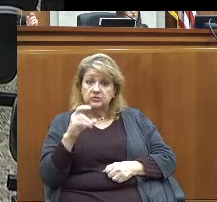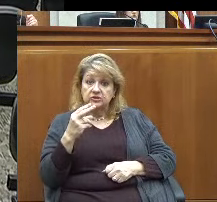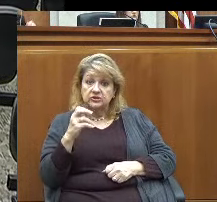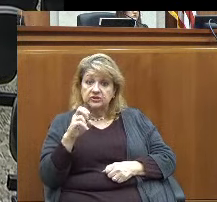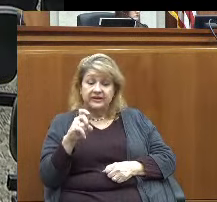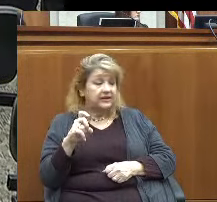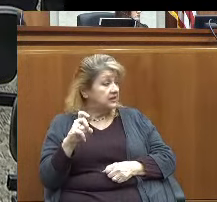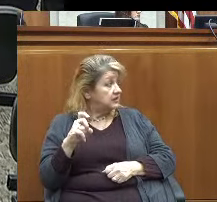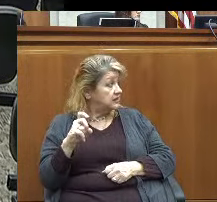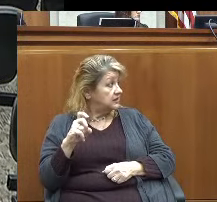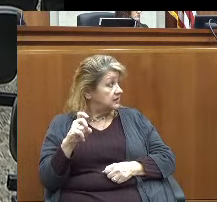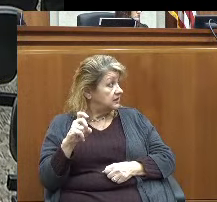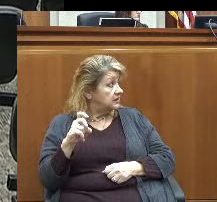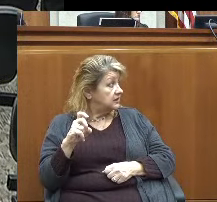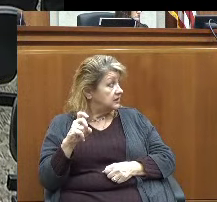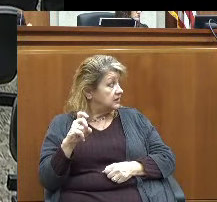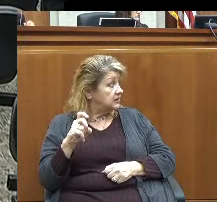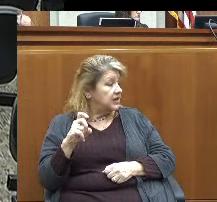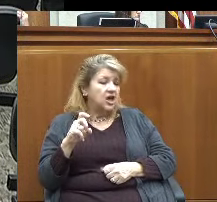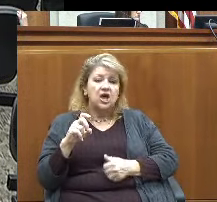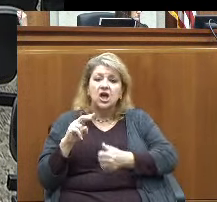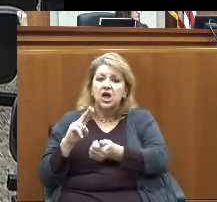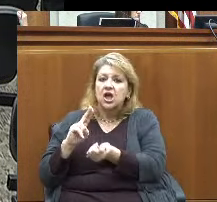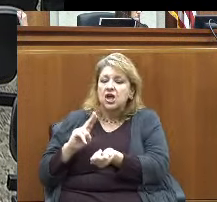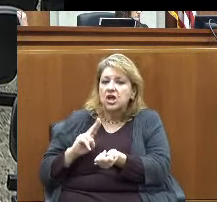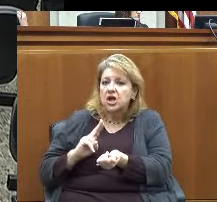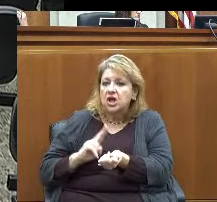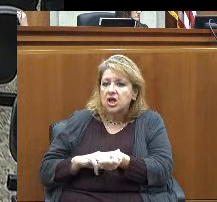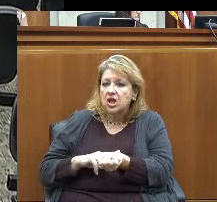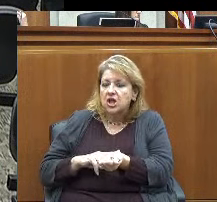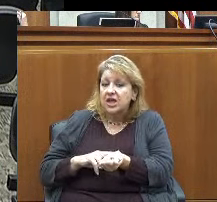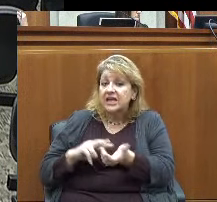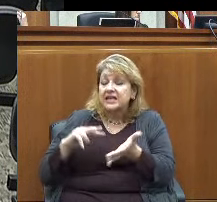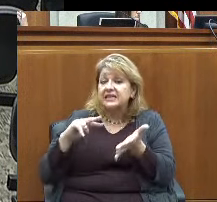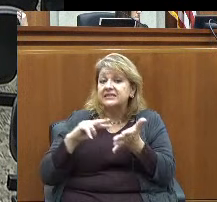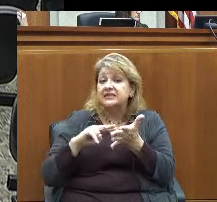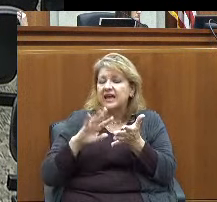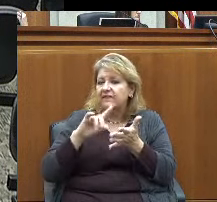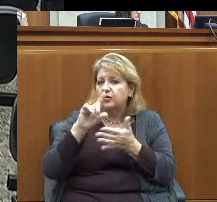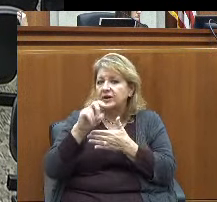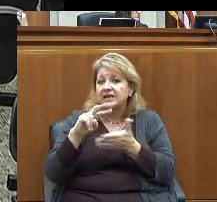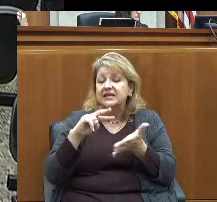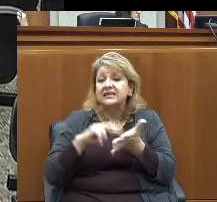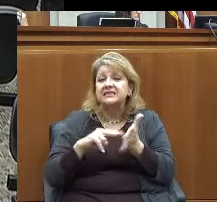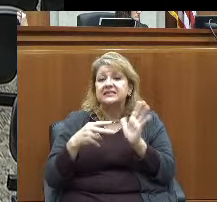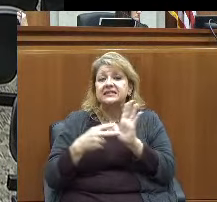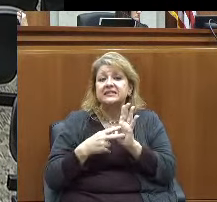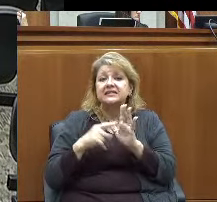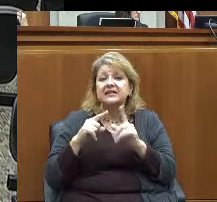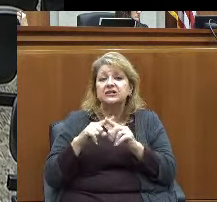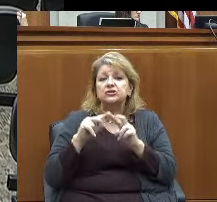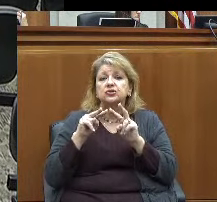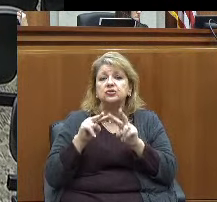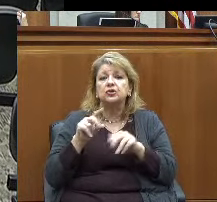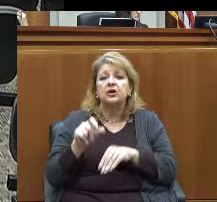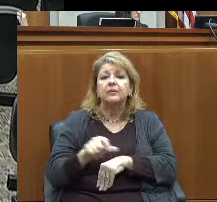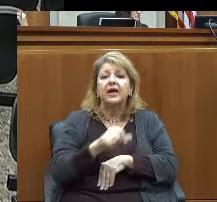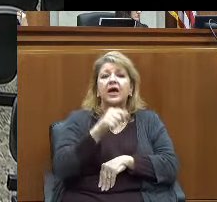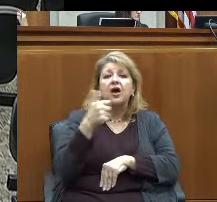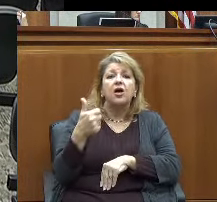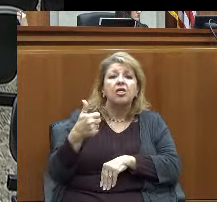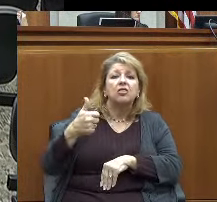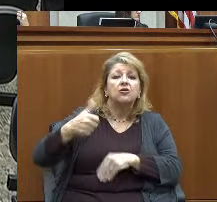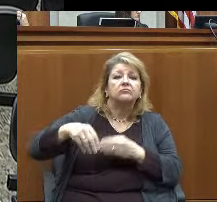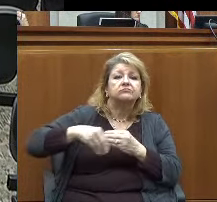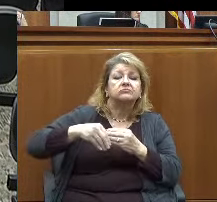felony? Oh, I'm sorry. Is there the intent to look at any other, like ancillary